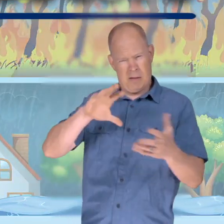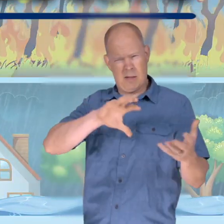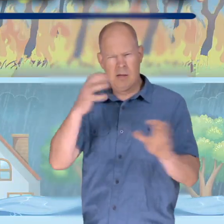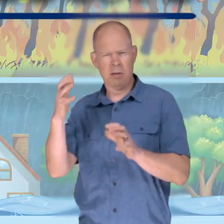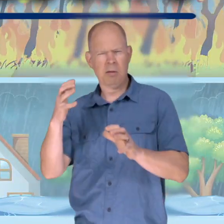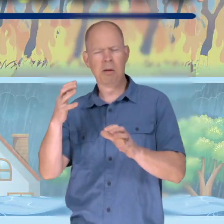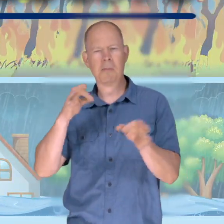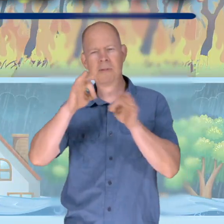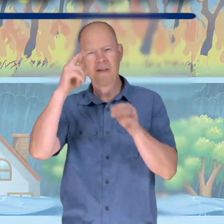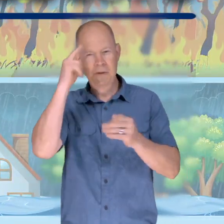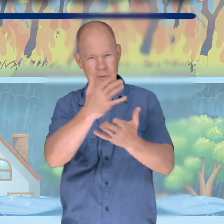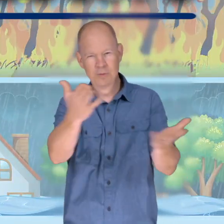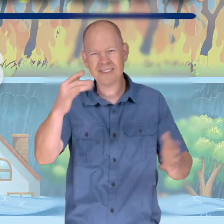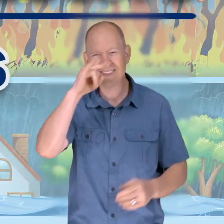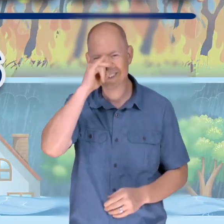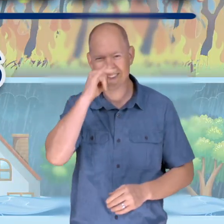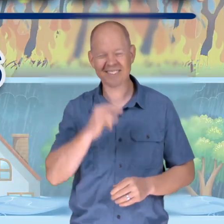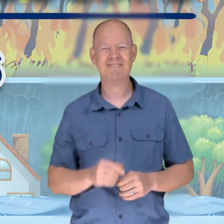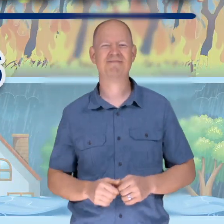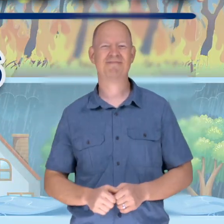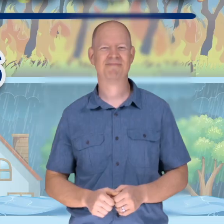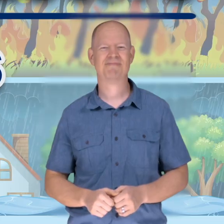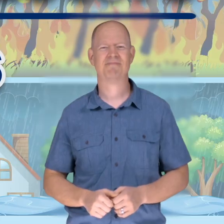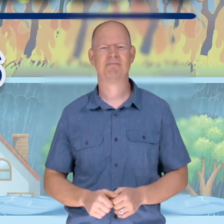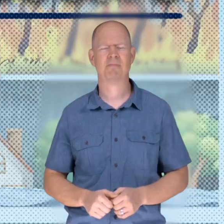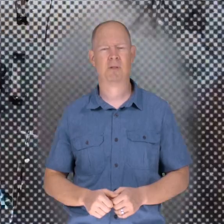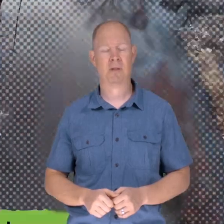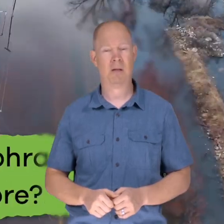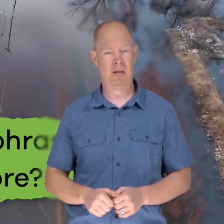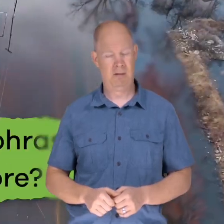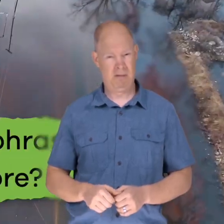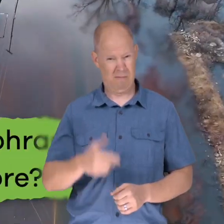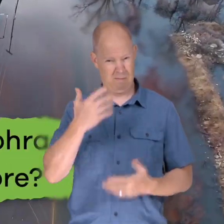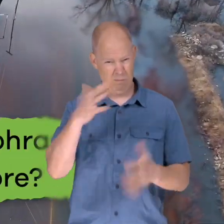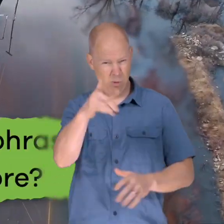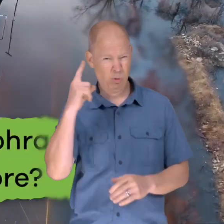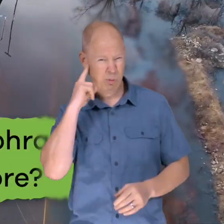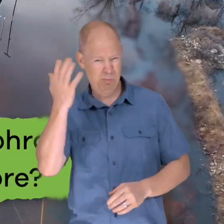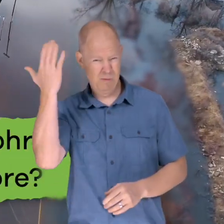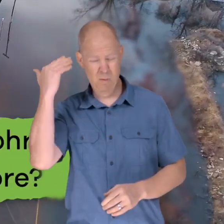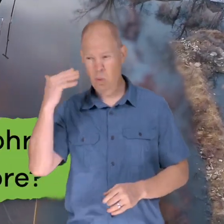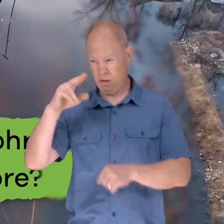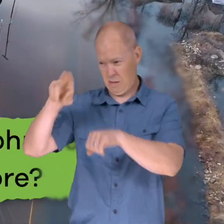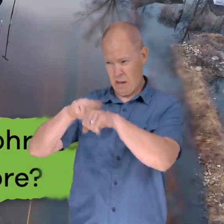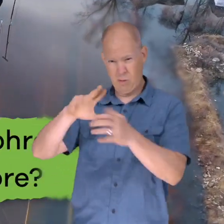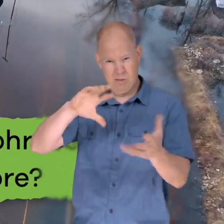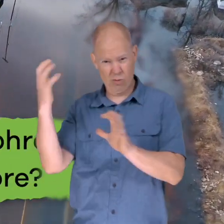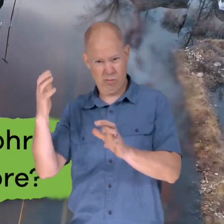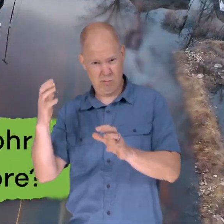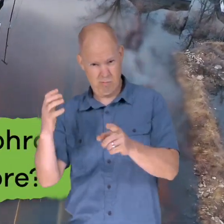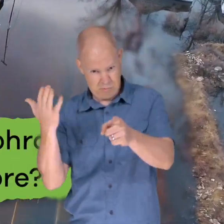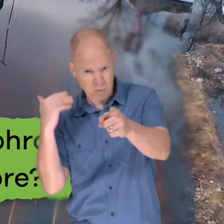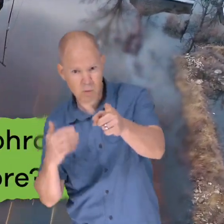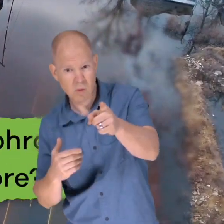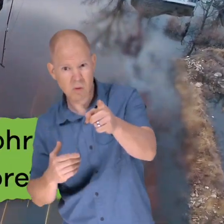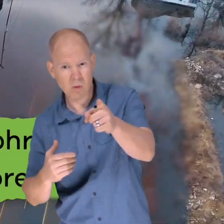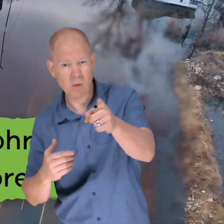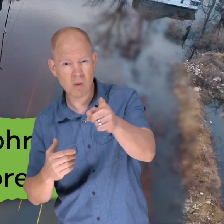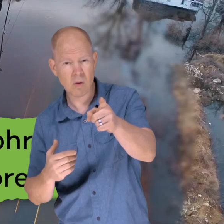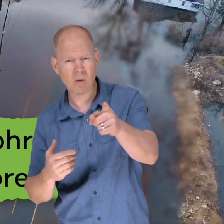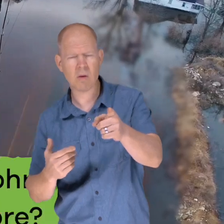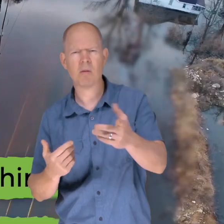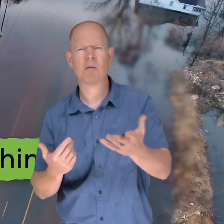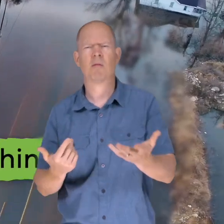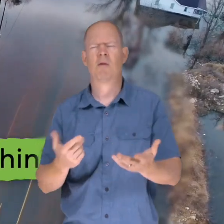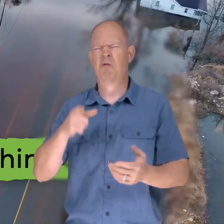Natural Disasters for Kids Have you ever heard the phrase, natural disaster, before?